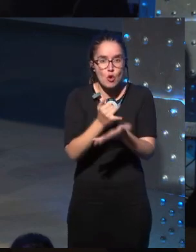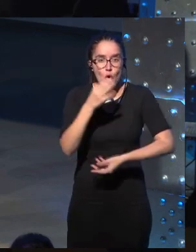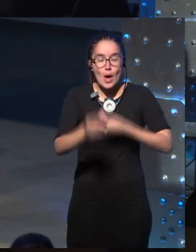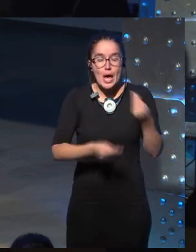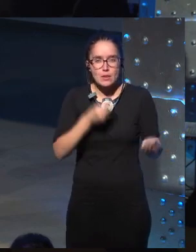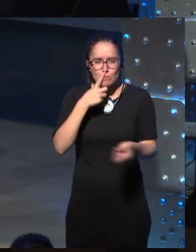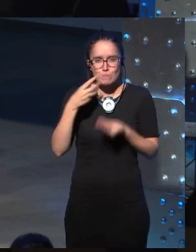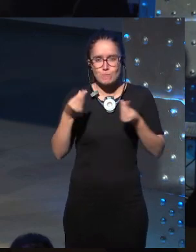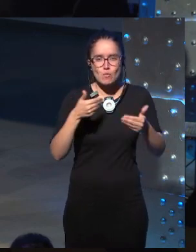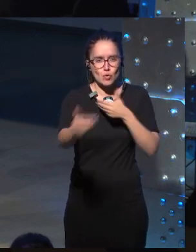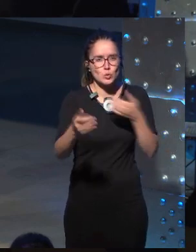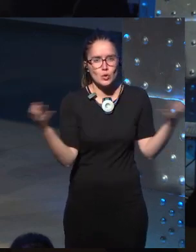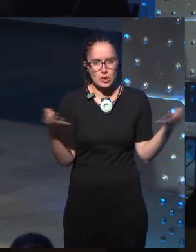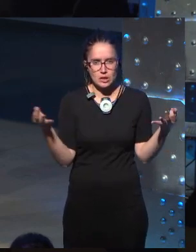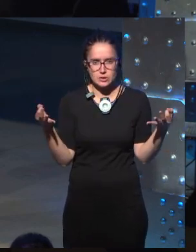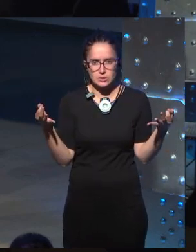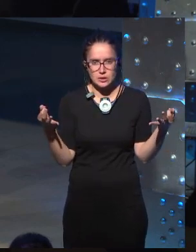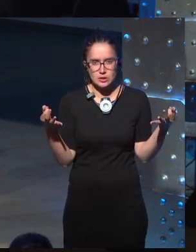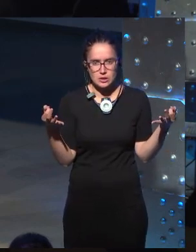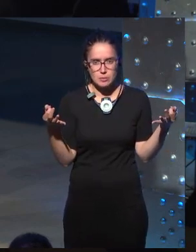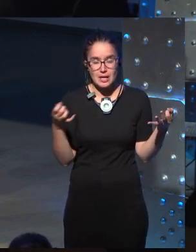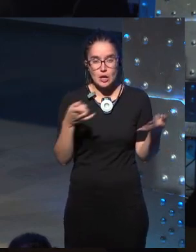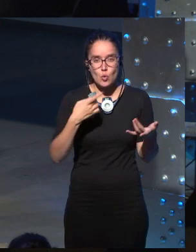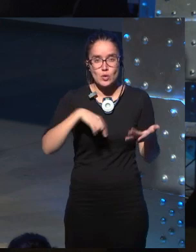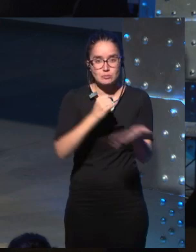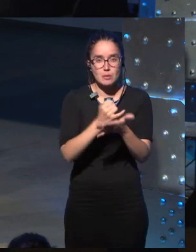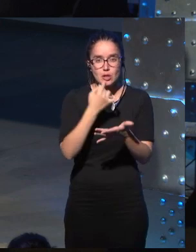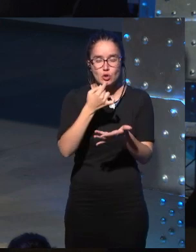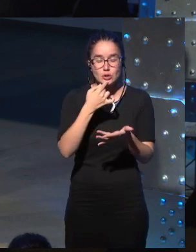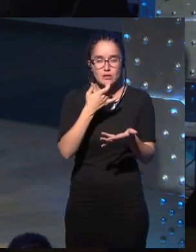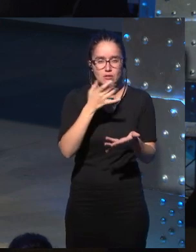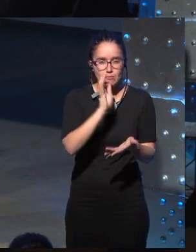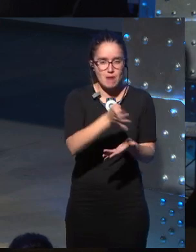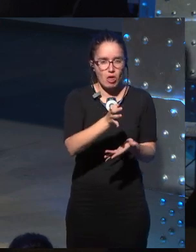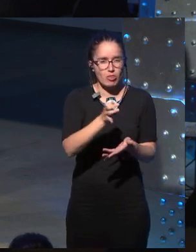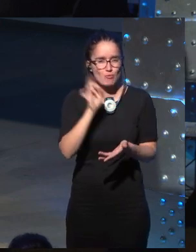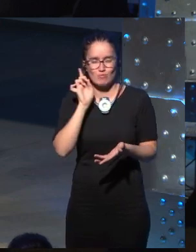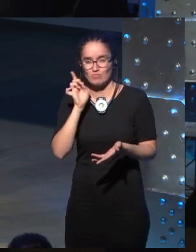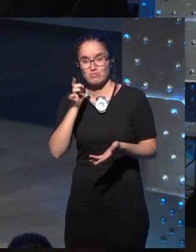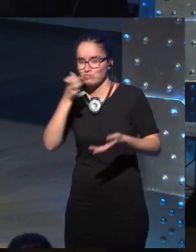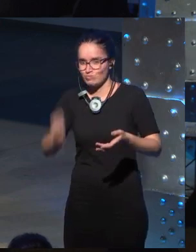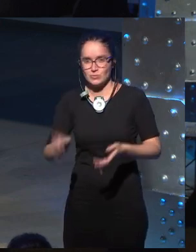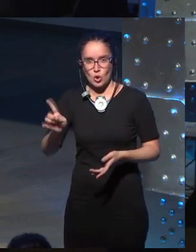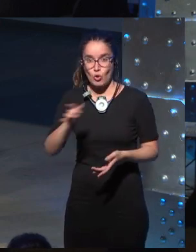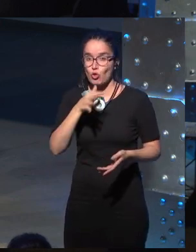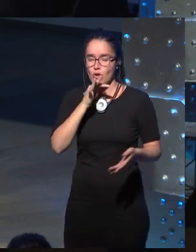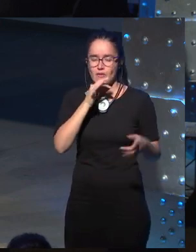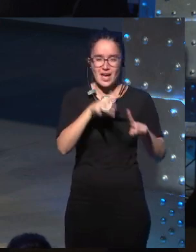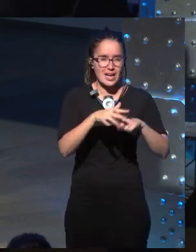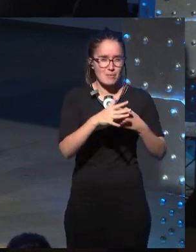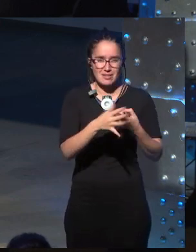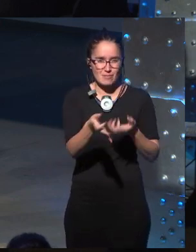an experiment could tell is right or wrong. We don't have that yet. So for now, it's